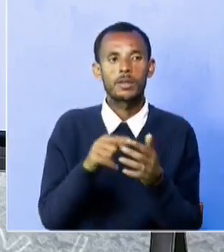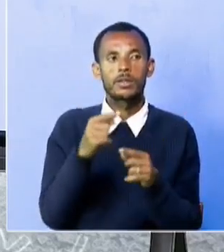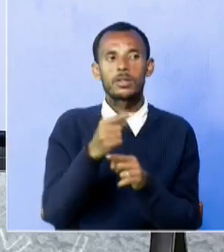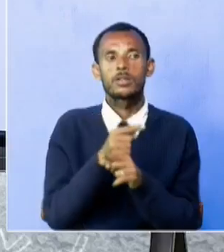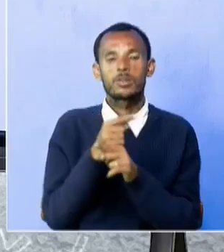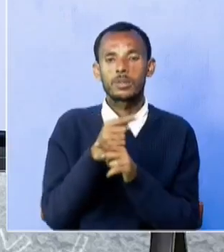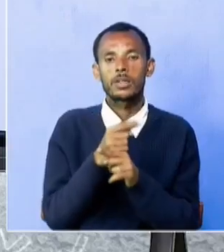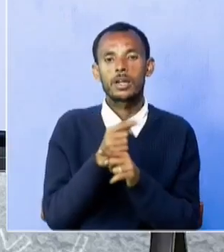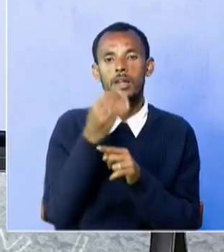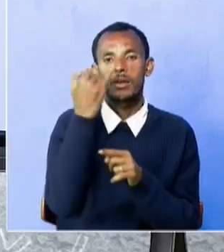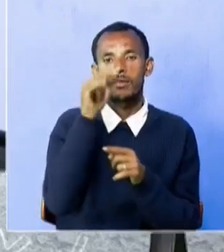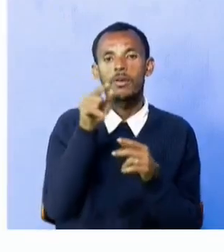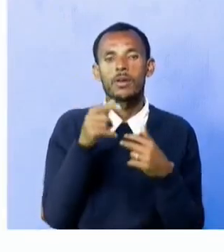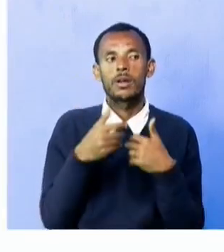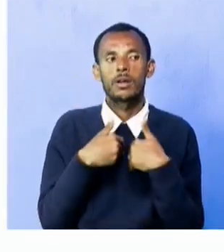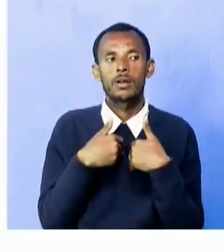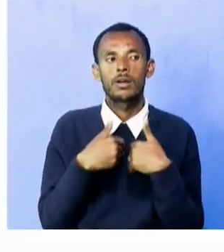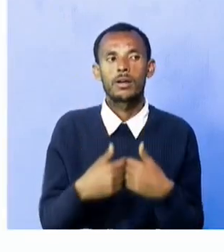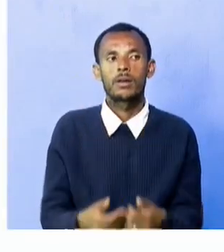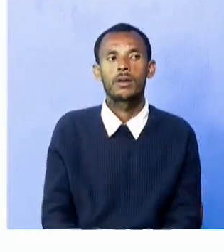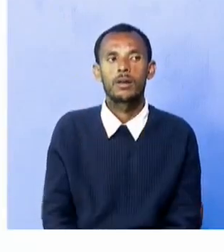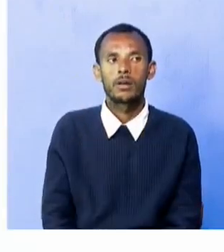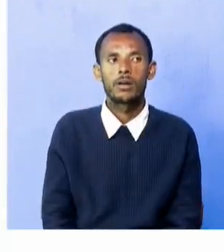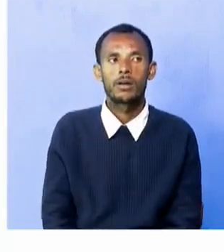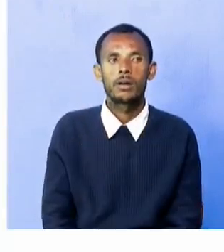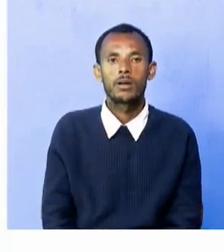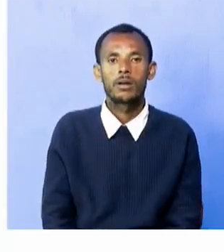if you have a certain circle,